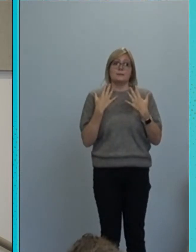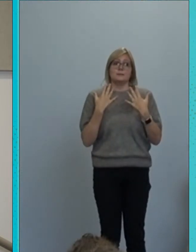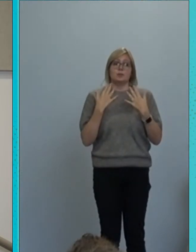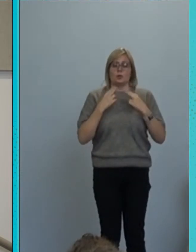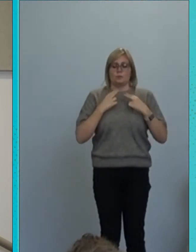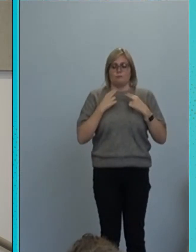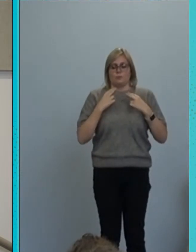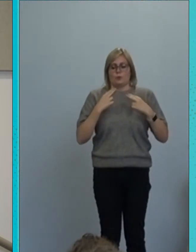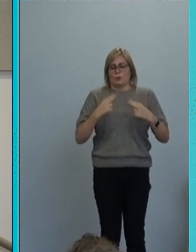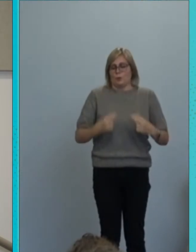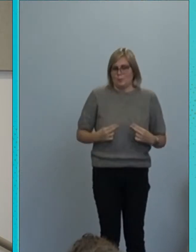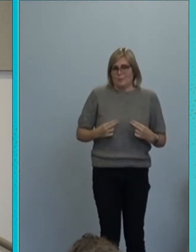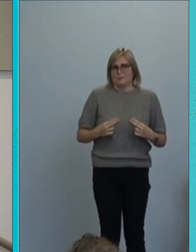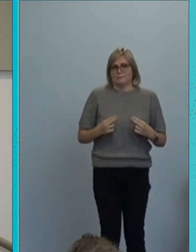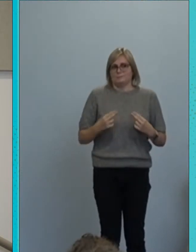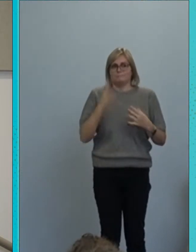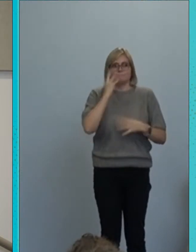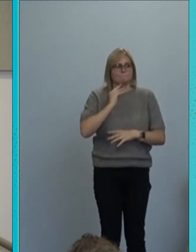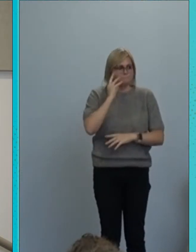human narrative.